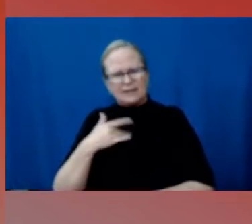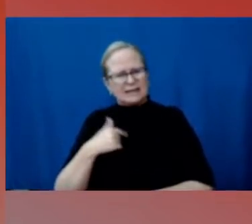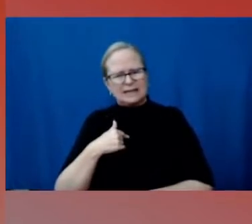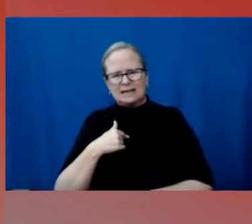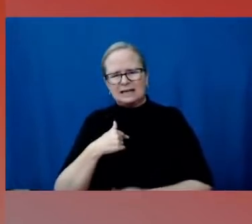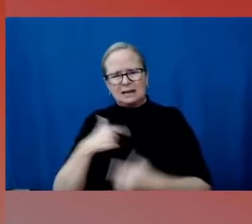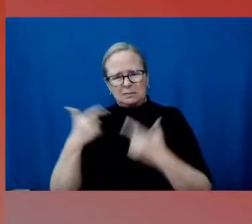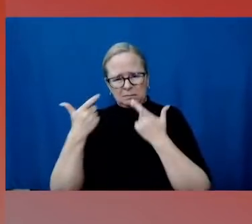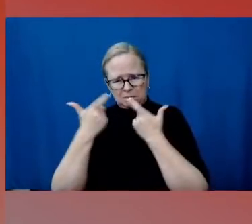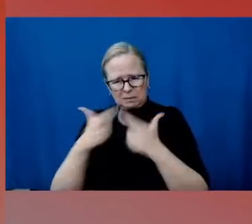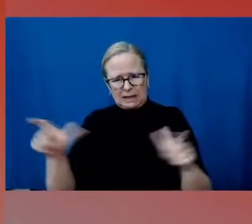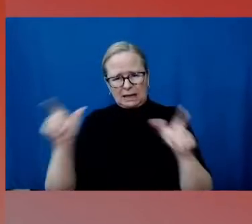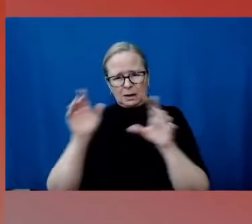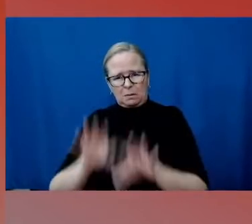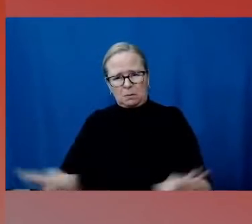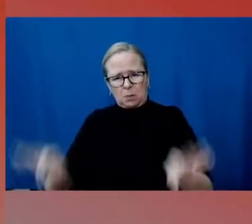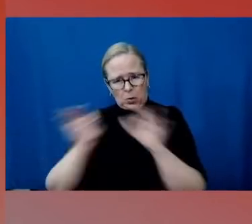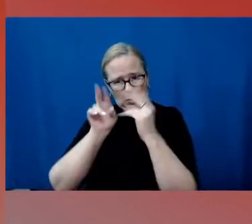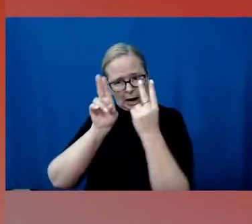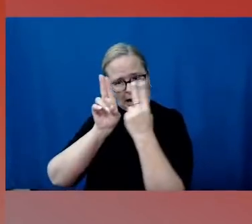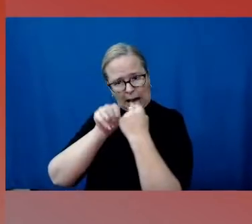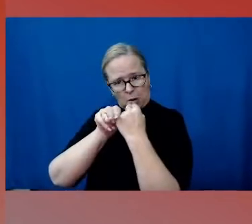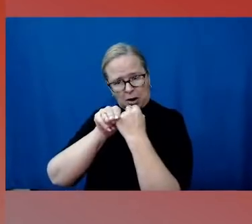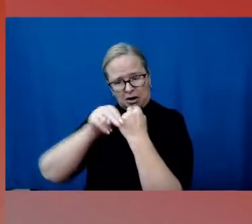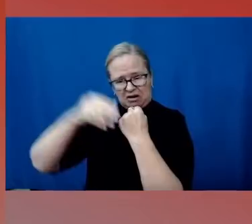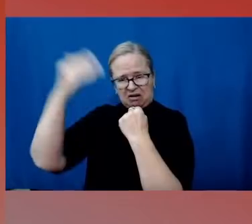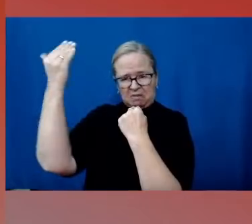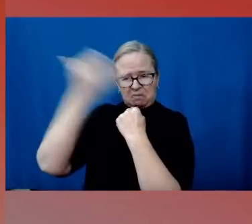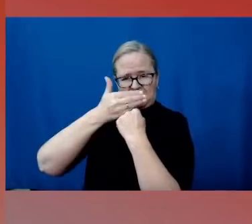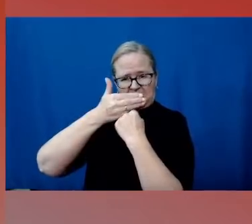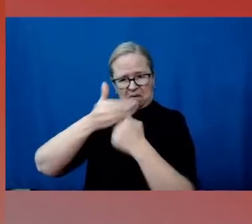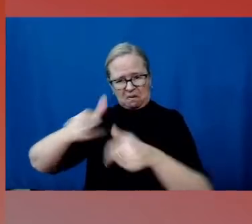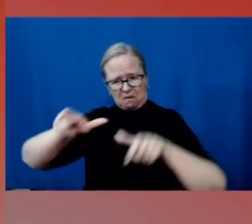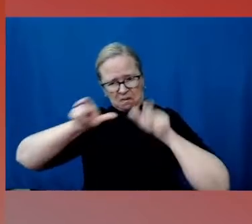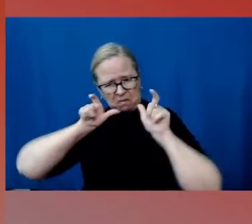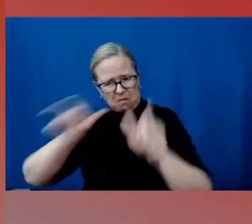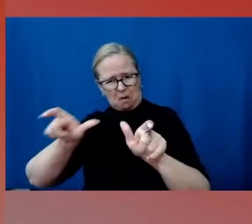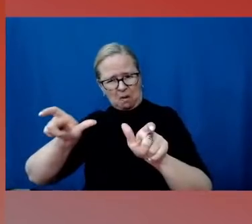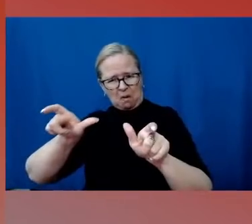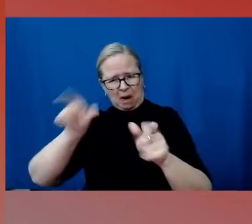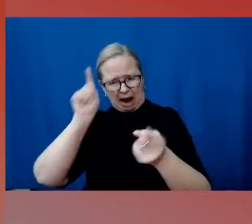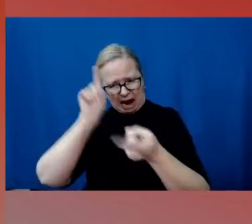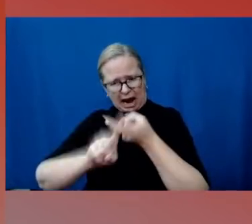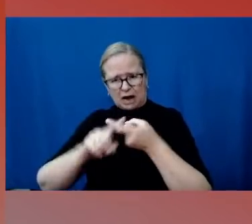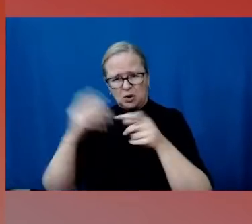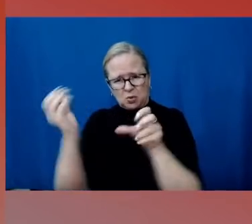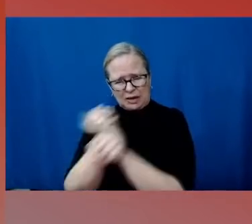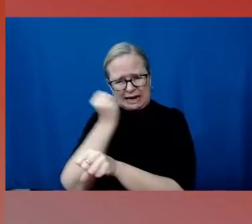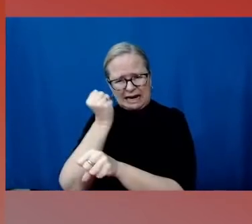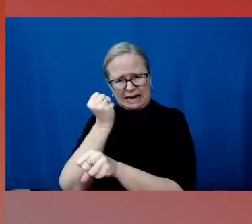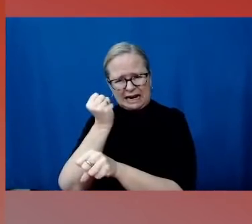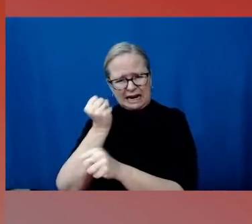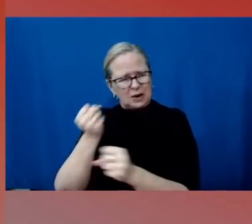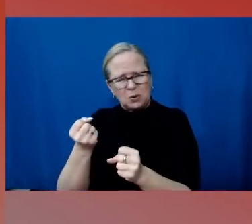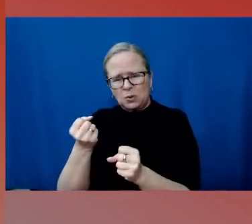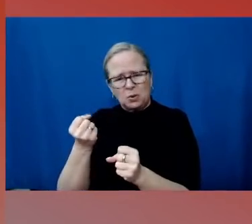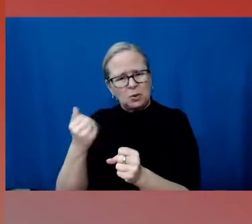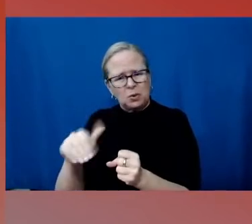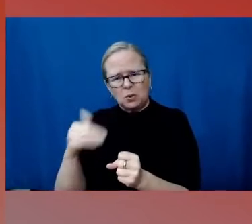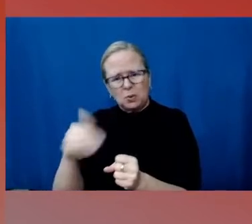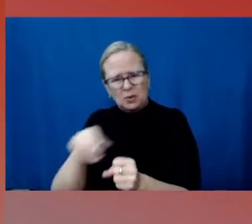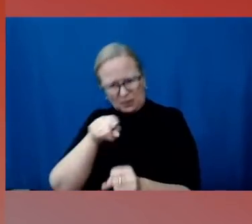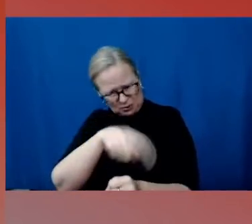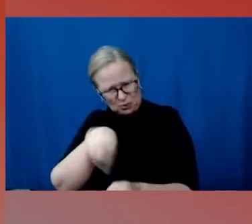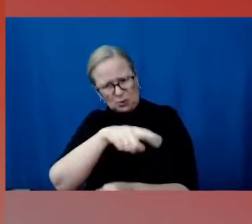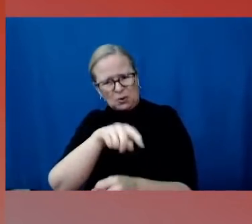highway until you get your way, and getting your way is a very dangerous precedent for our